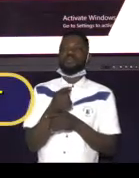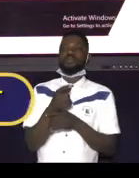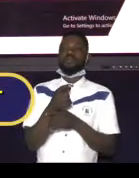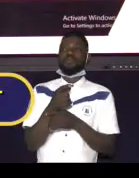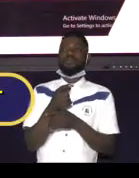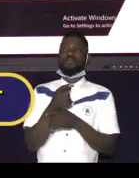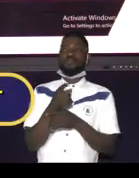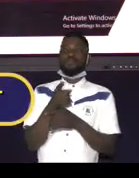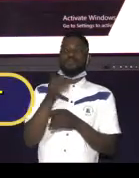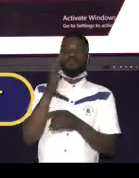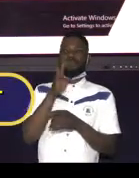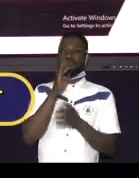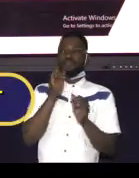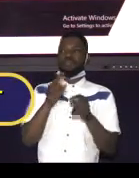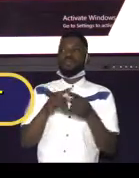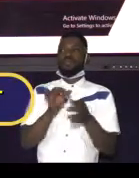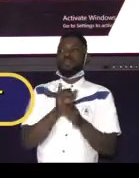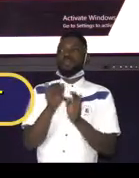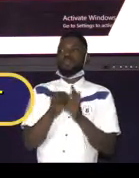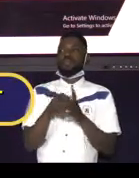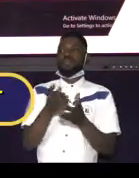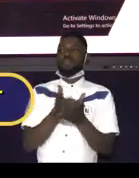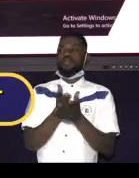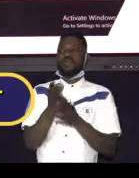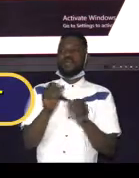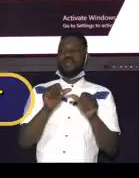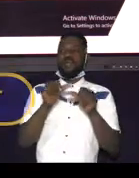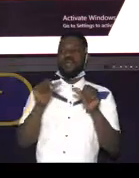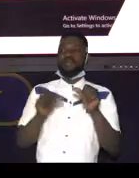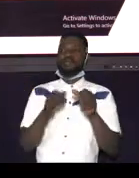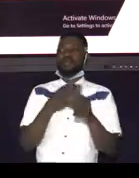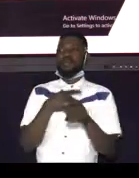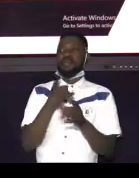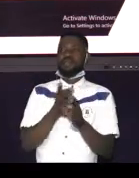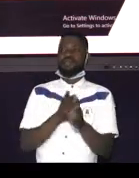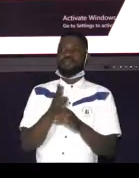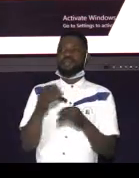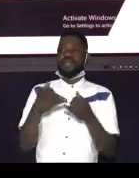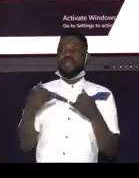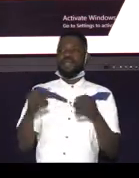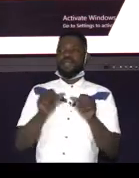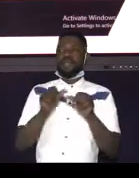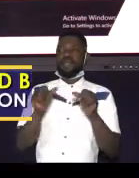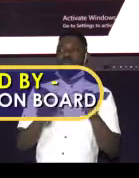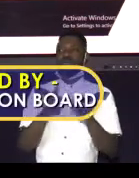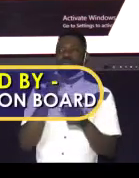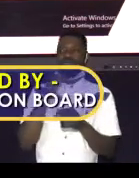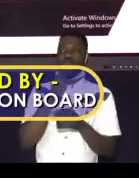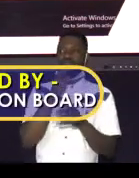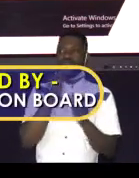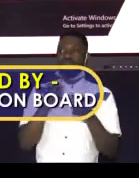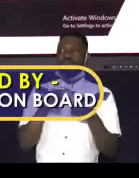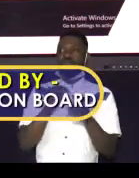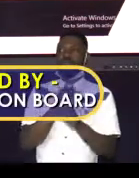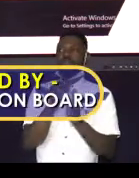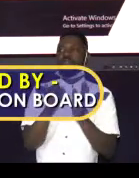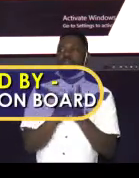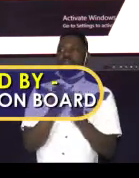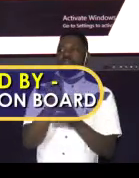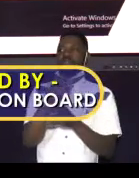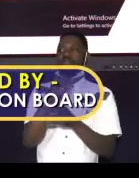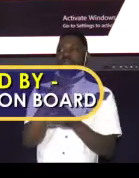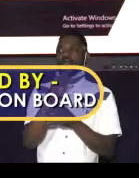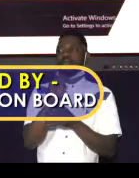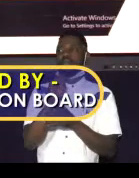angles. So by the end of the lesson, you should be able to identify the right angle and the straight line angle. You should be able to identify